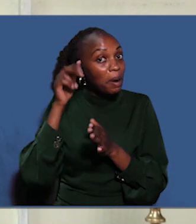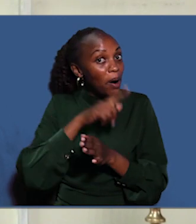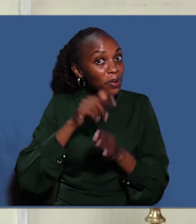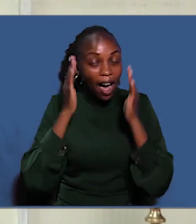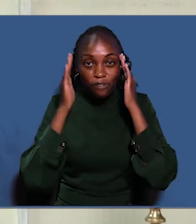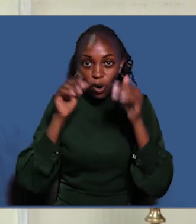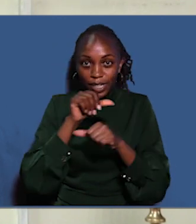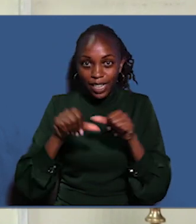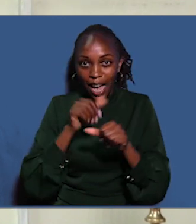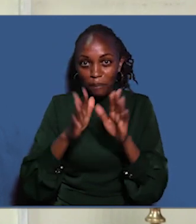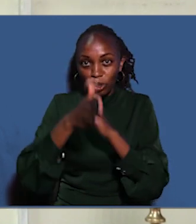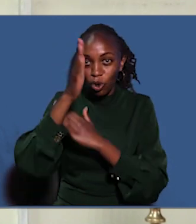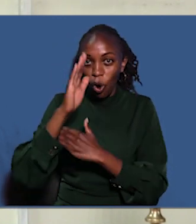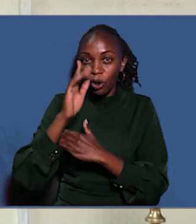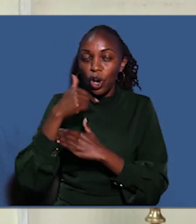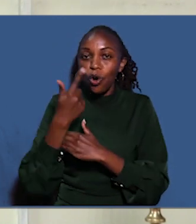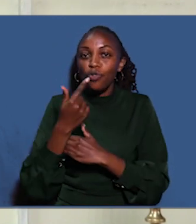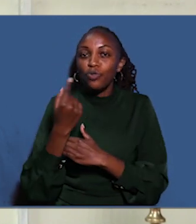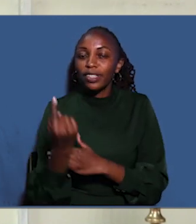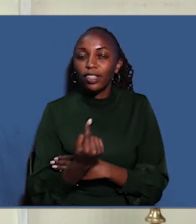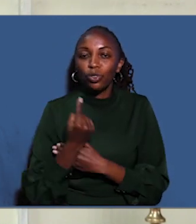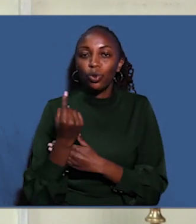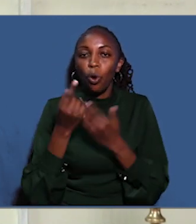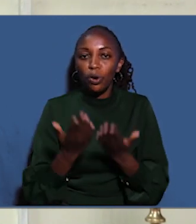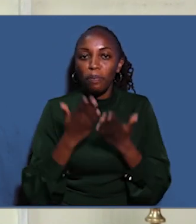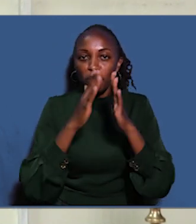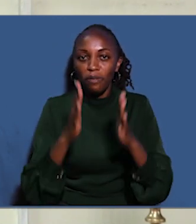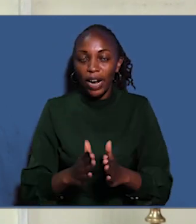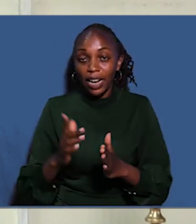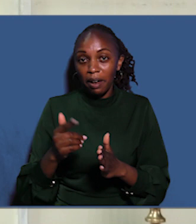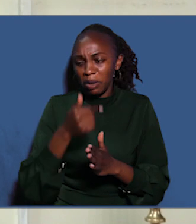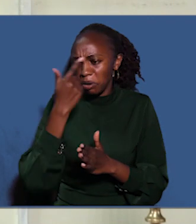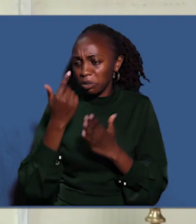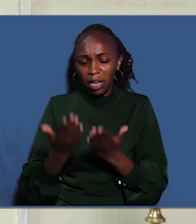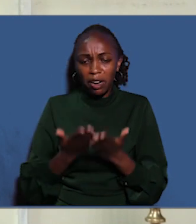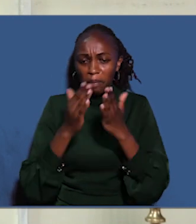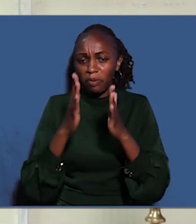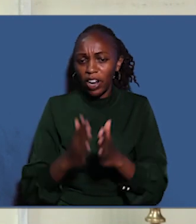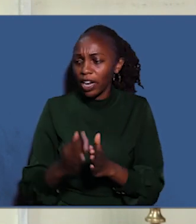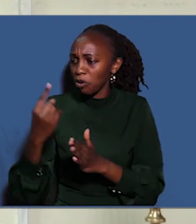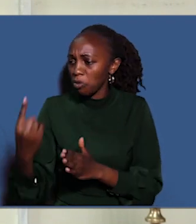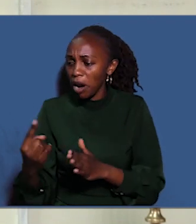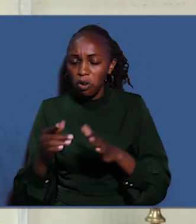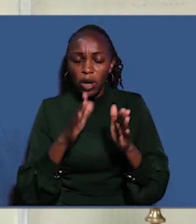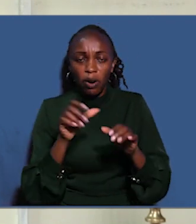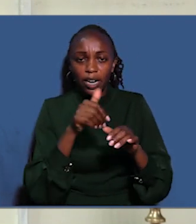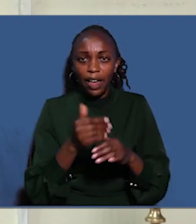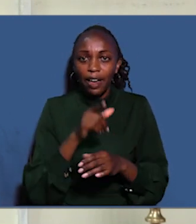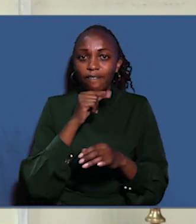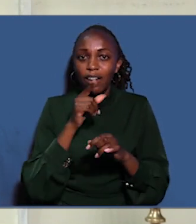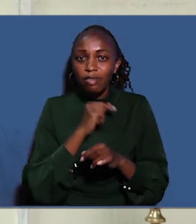about God, who is the sole provider. You know, you could be also a provider in one way or another. You are a father, you are a